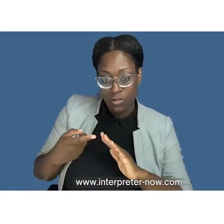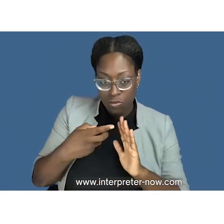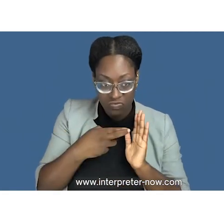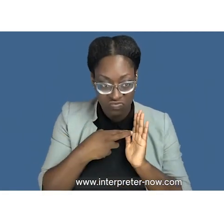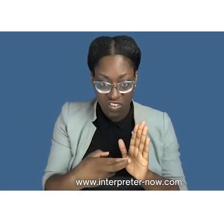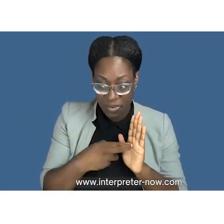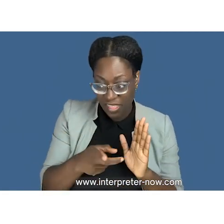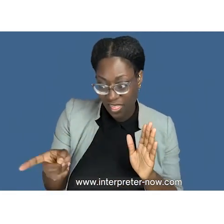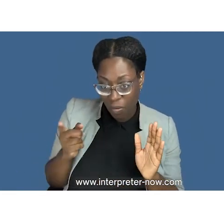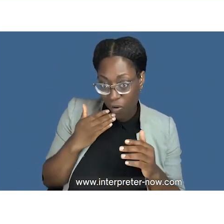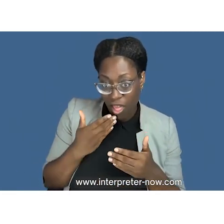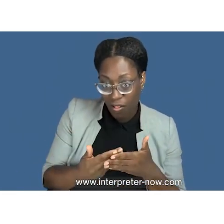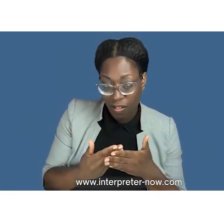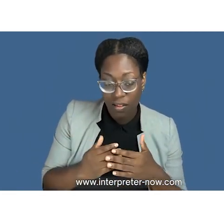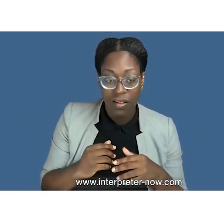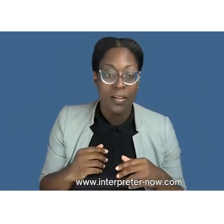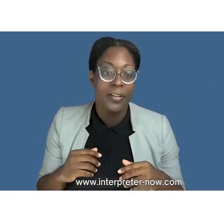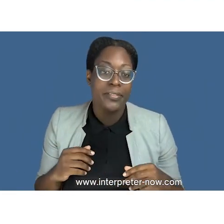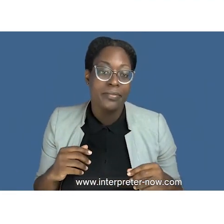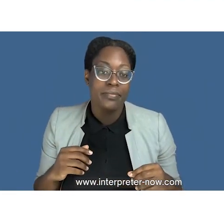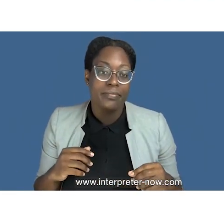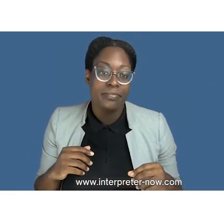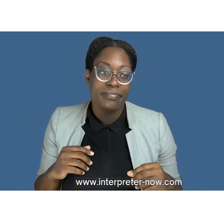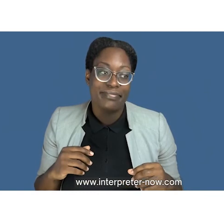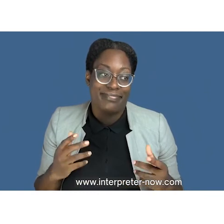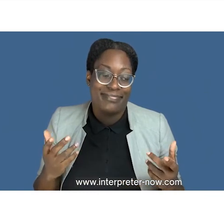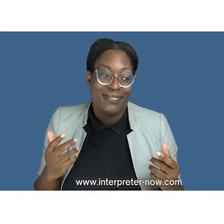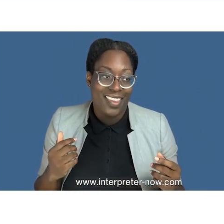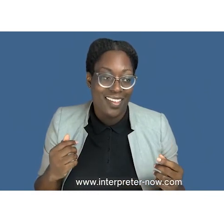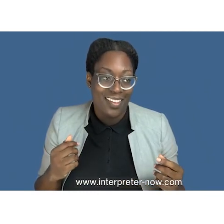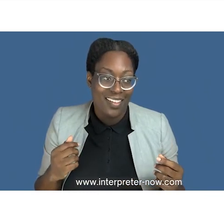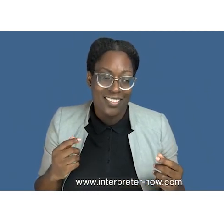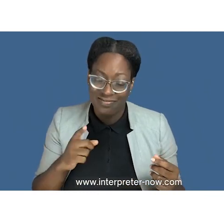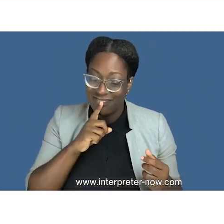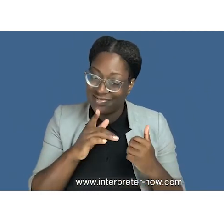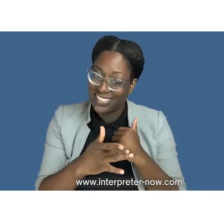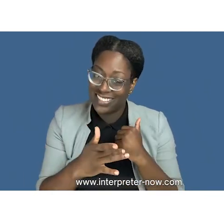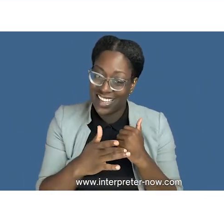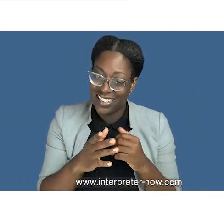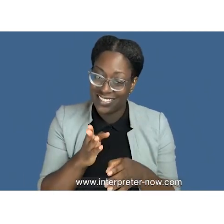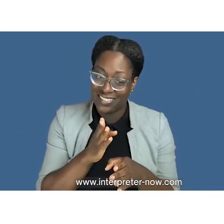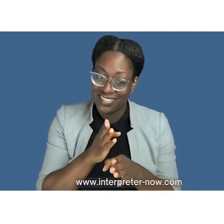making sure that you're representative of the communities that you're serving.